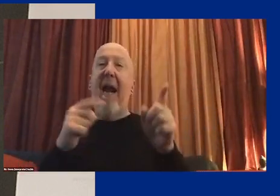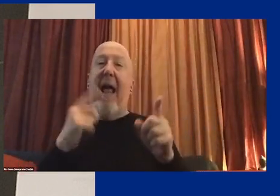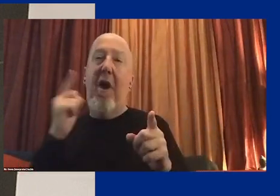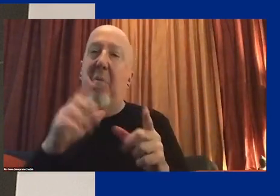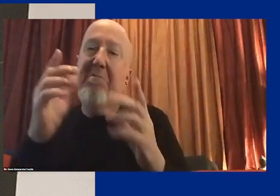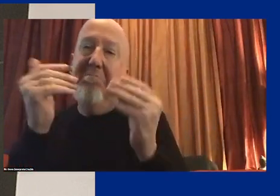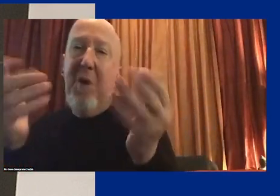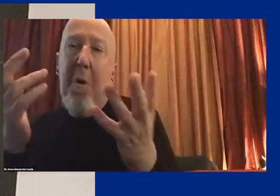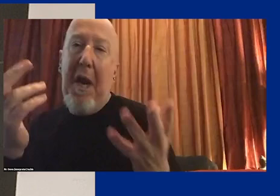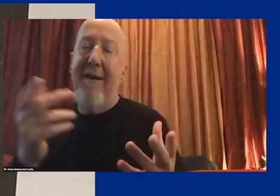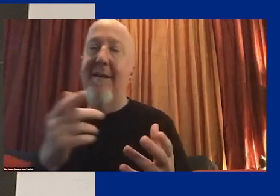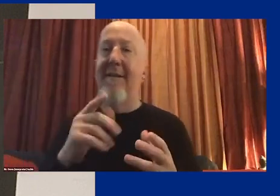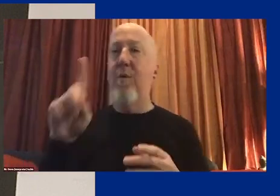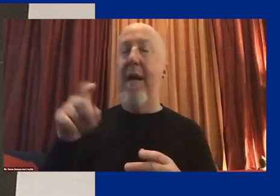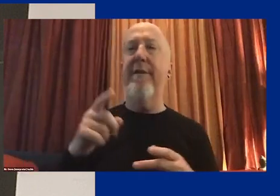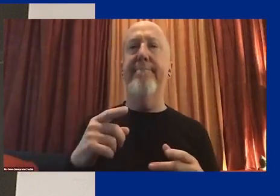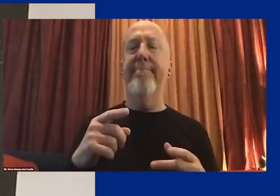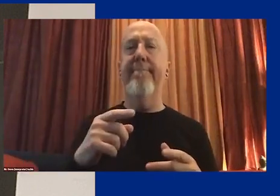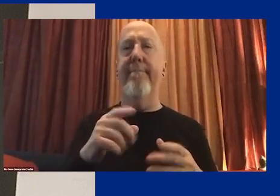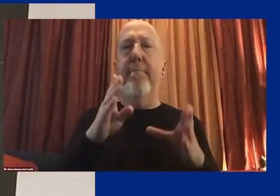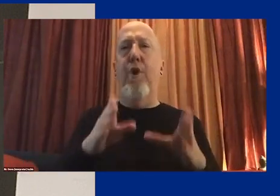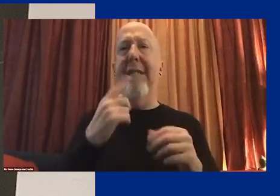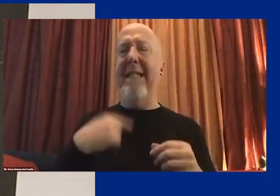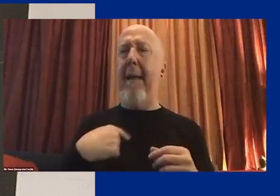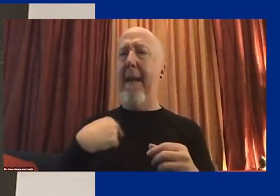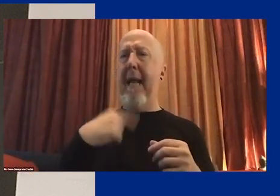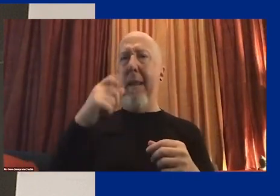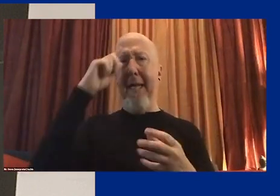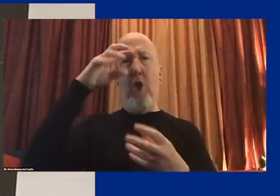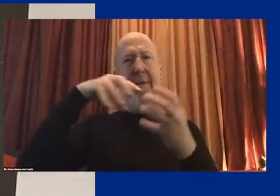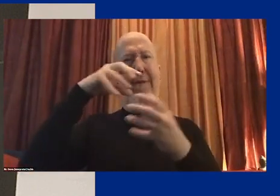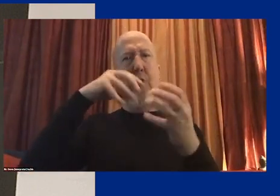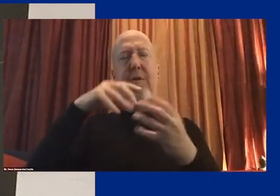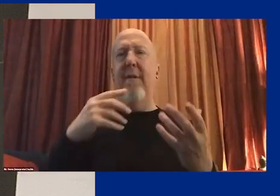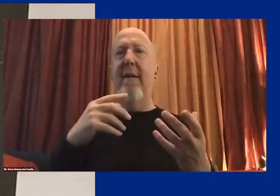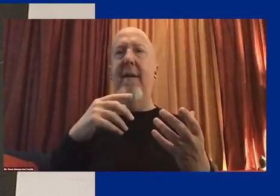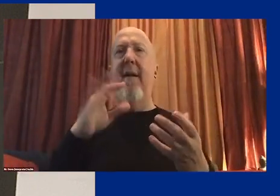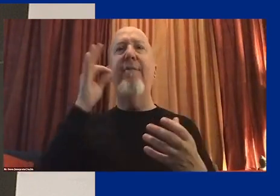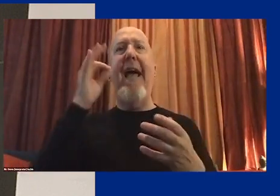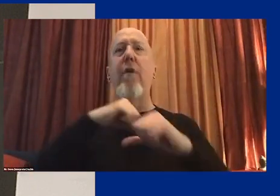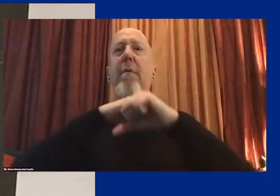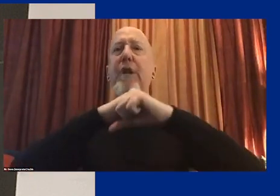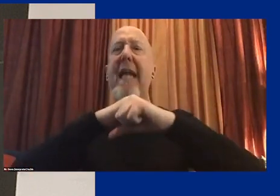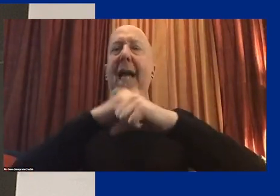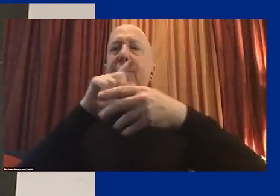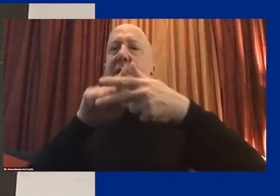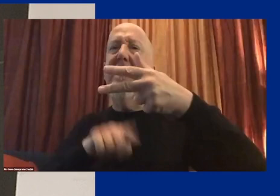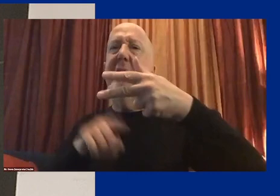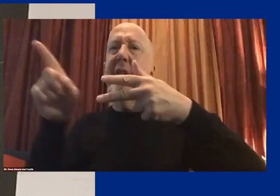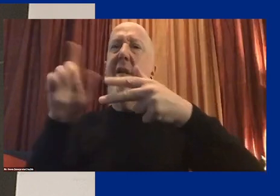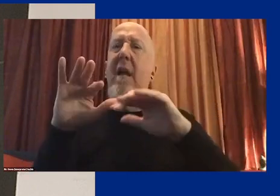I'm confused about how these federal protections that the speakers mentioned work in relation to